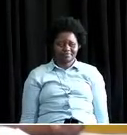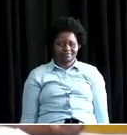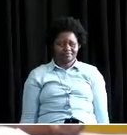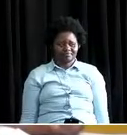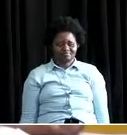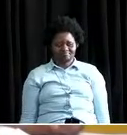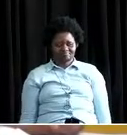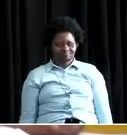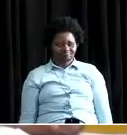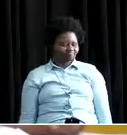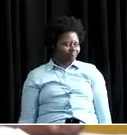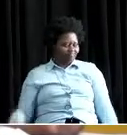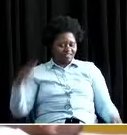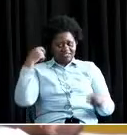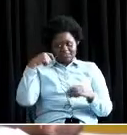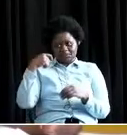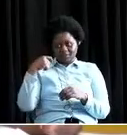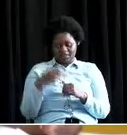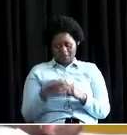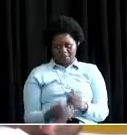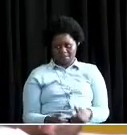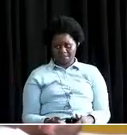Mr. Speaker,